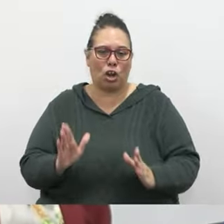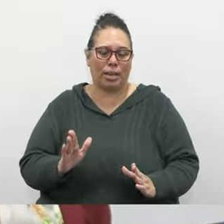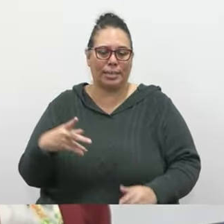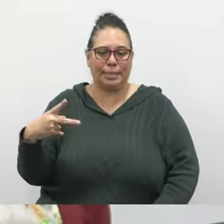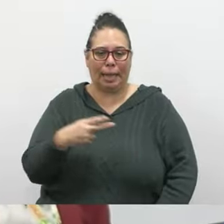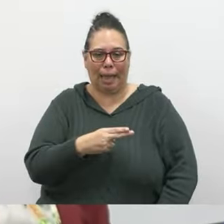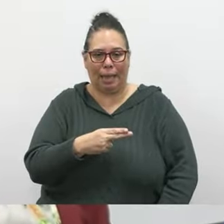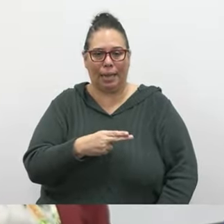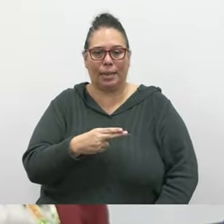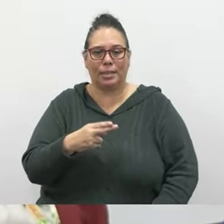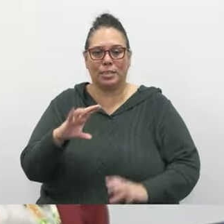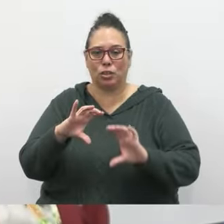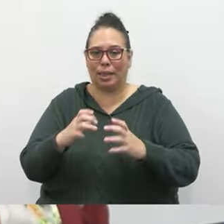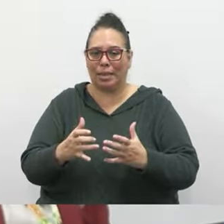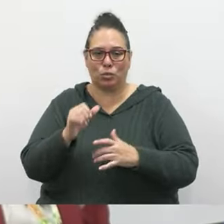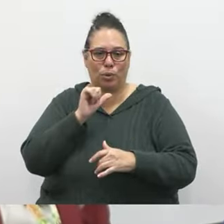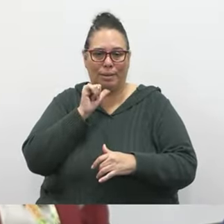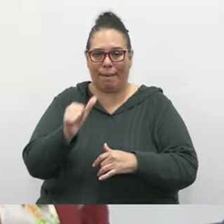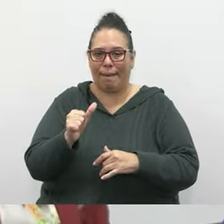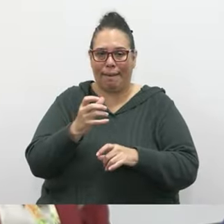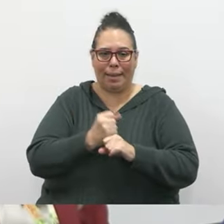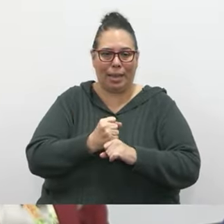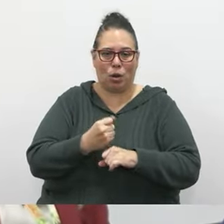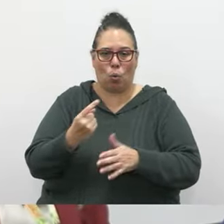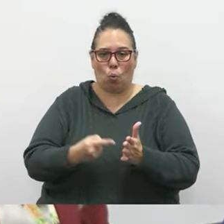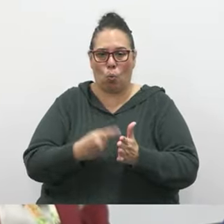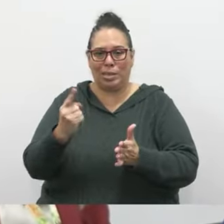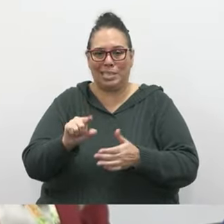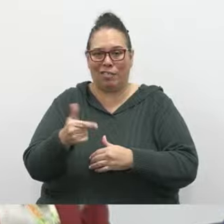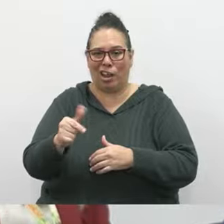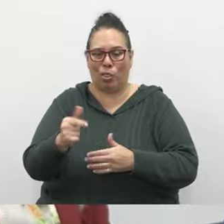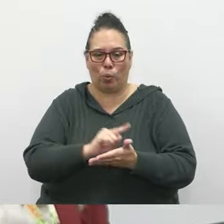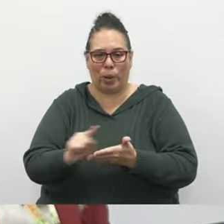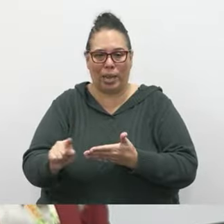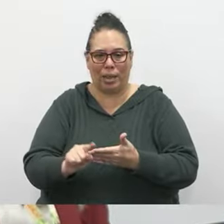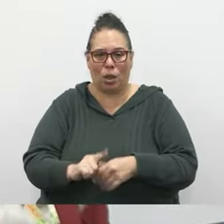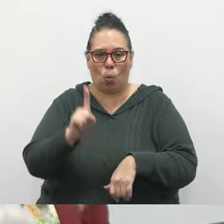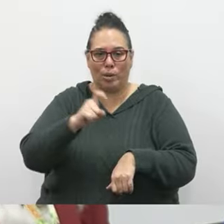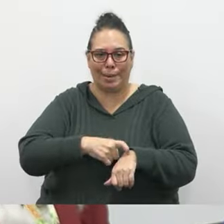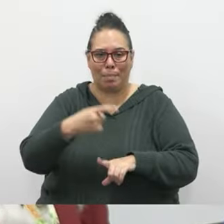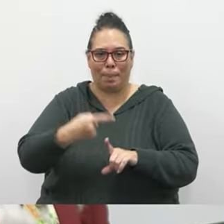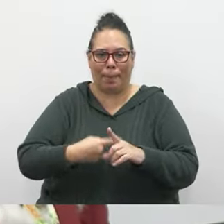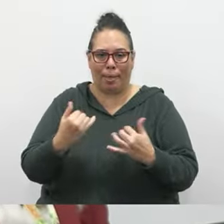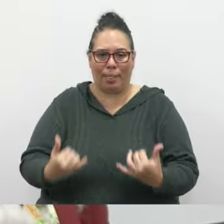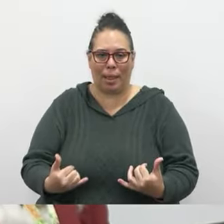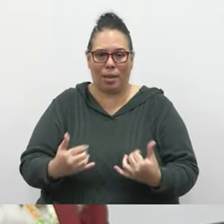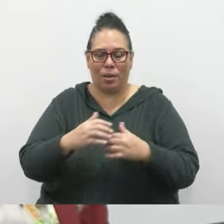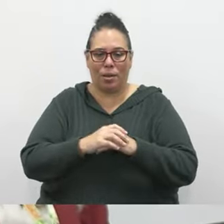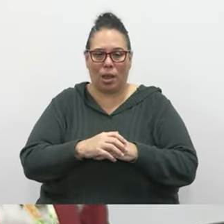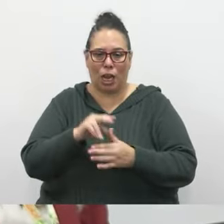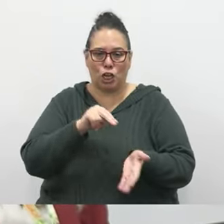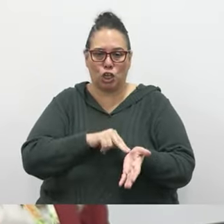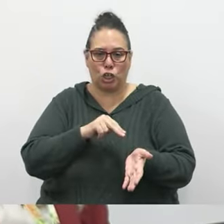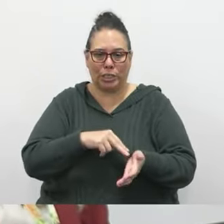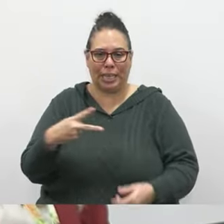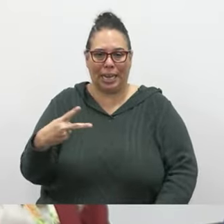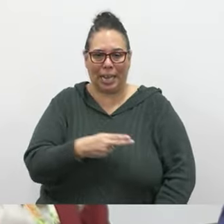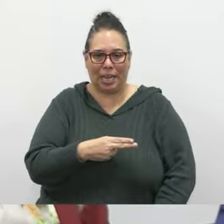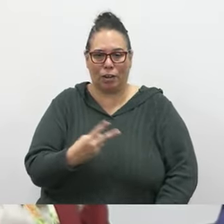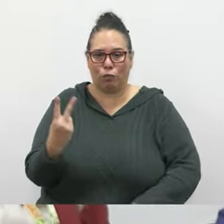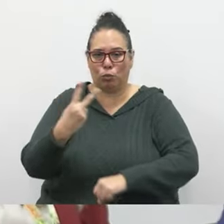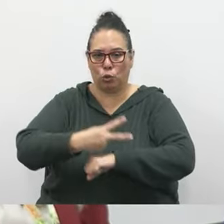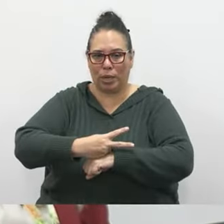classes, instead of getting library once every other week, will only be able to get library once a month. Our nurse is getting cut from 2